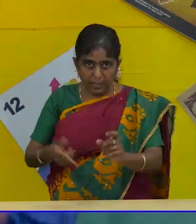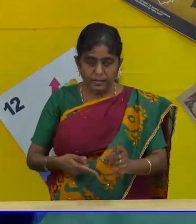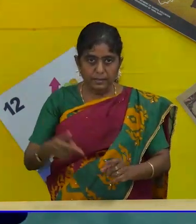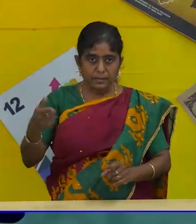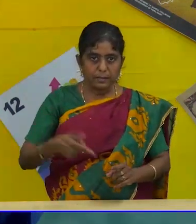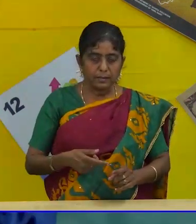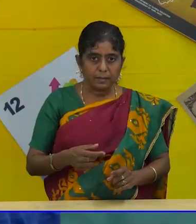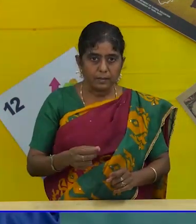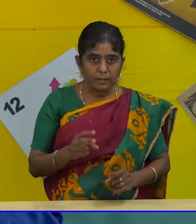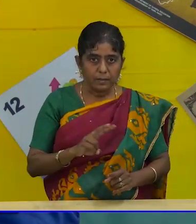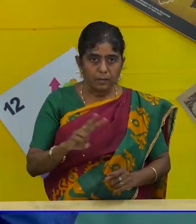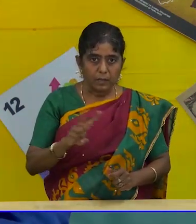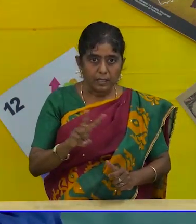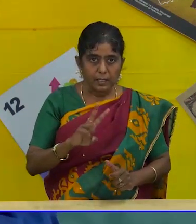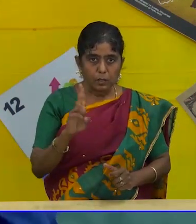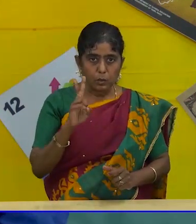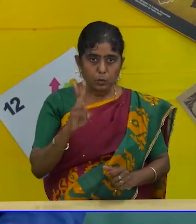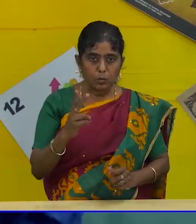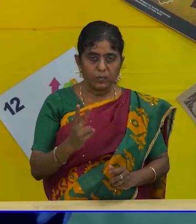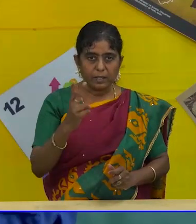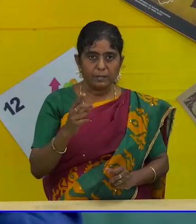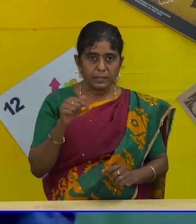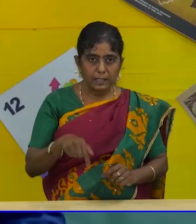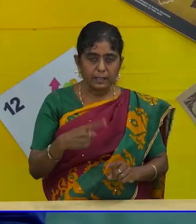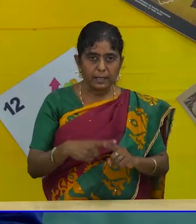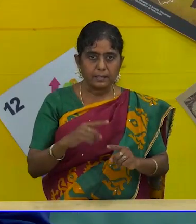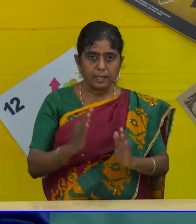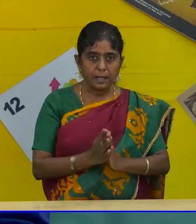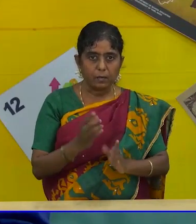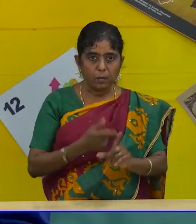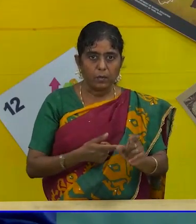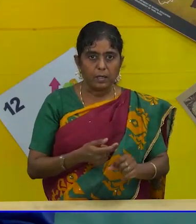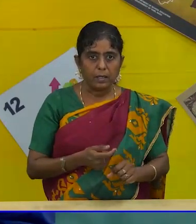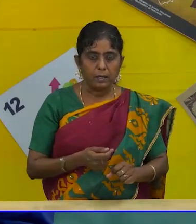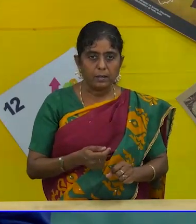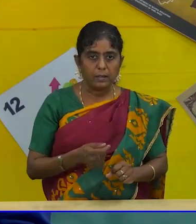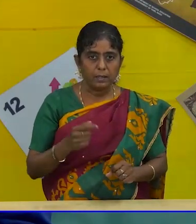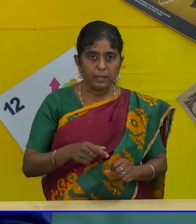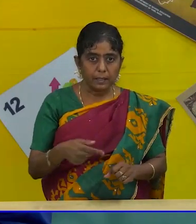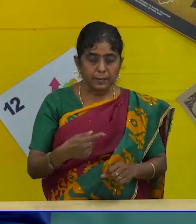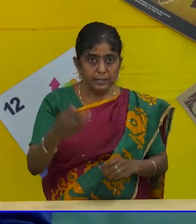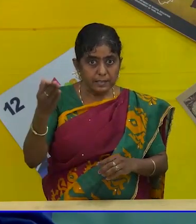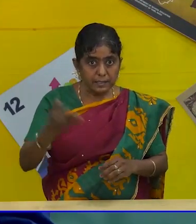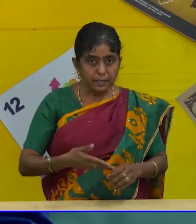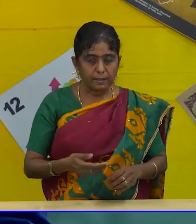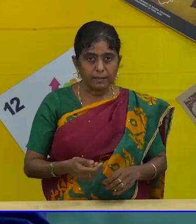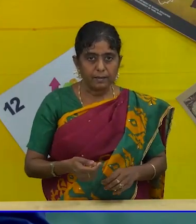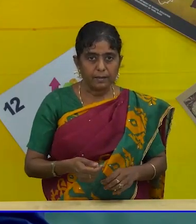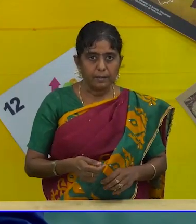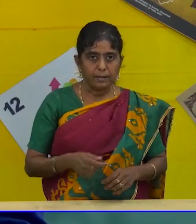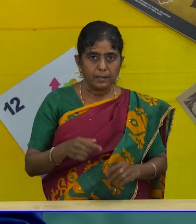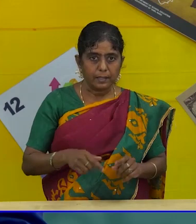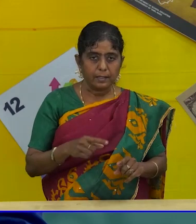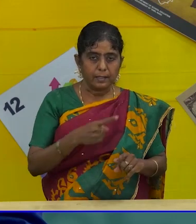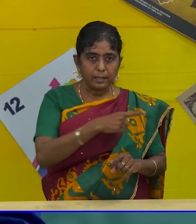So here how many variables used? Only two variables used, x and y. So it represents only the straight line in